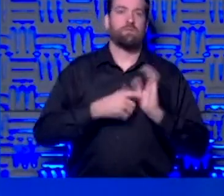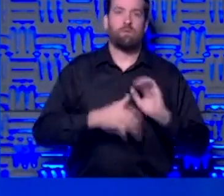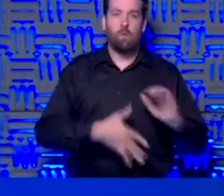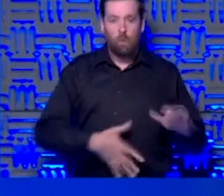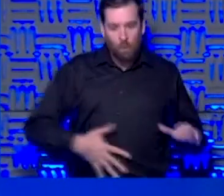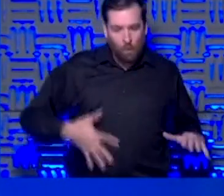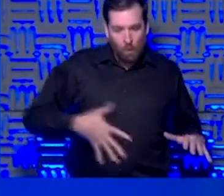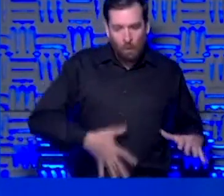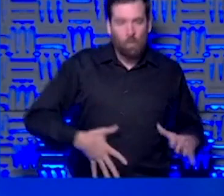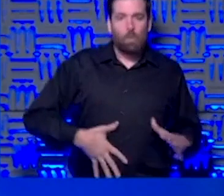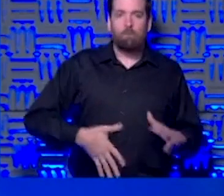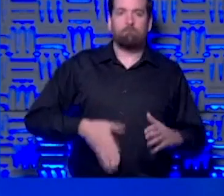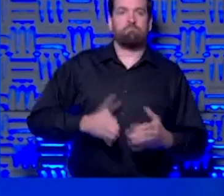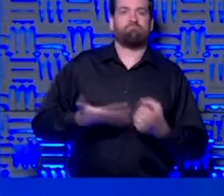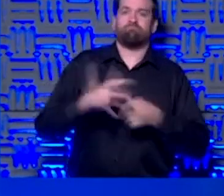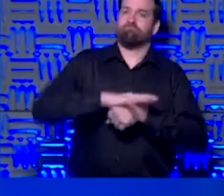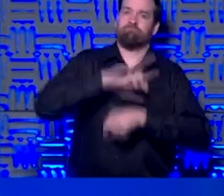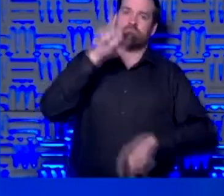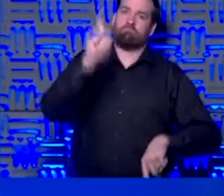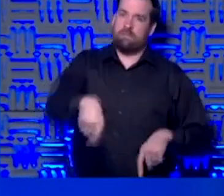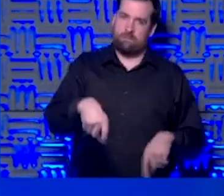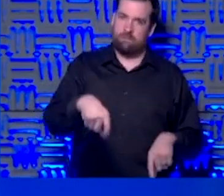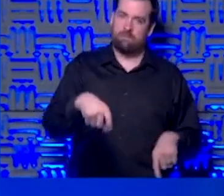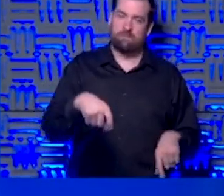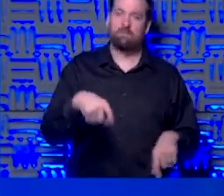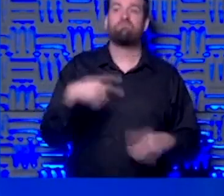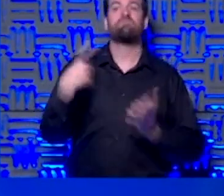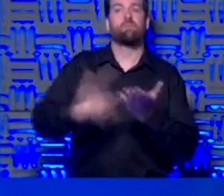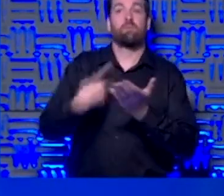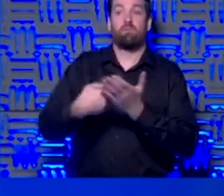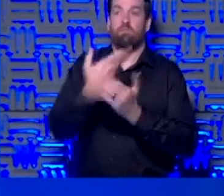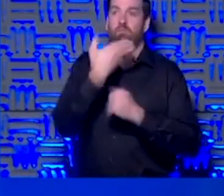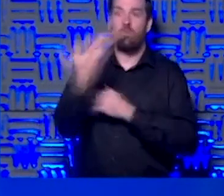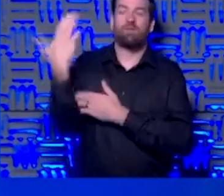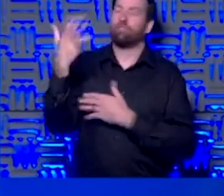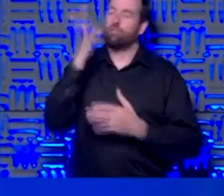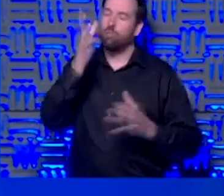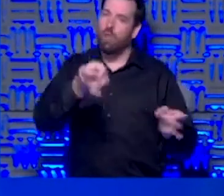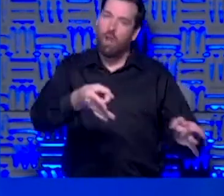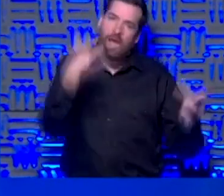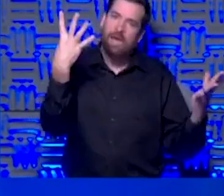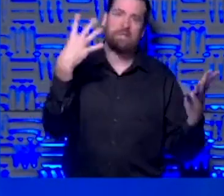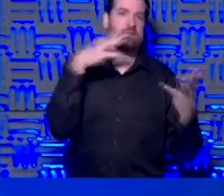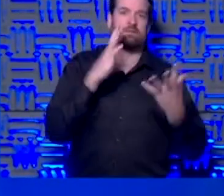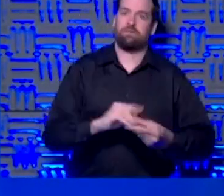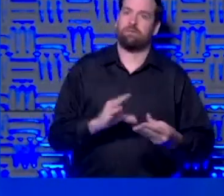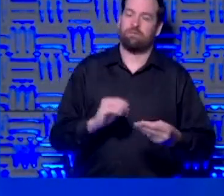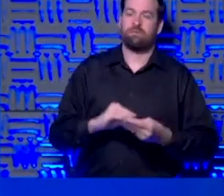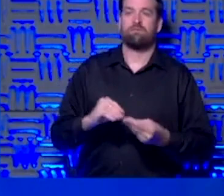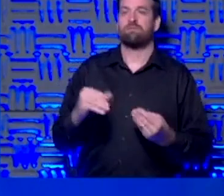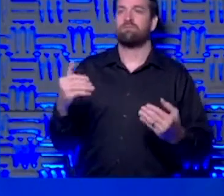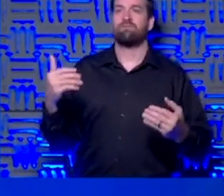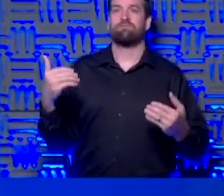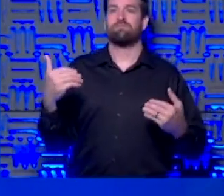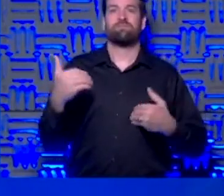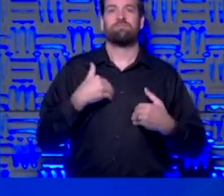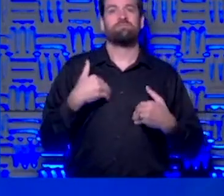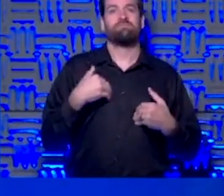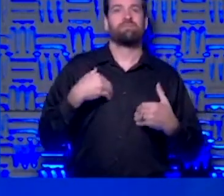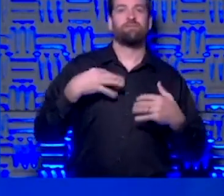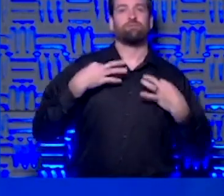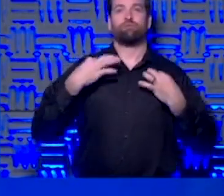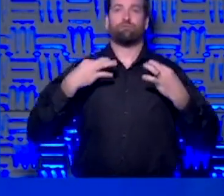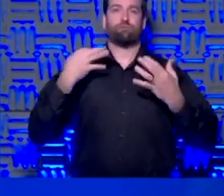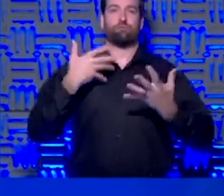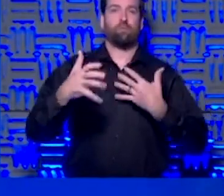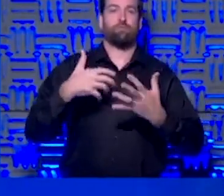button. Mm-hmm. And so in the morning, she would come downstairs sometimes. She's going to hate that I tell this story. And she would have this, the blouse or shirt